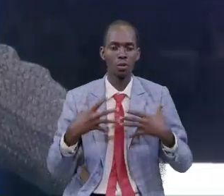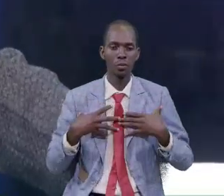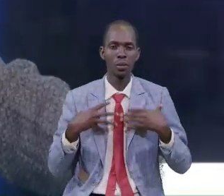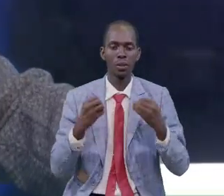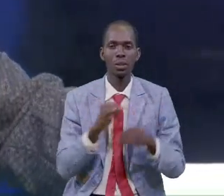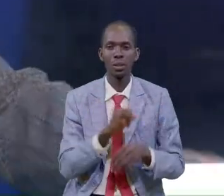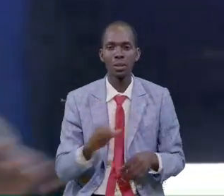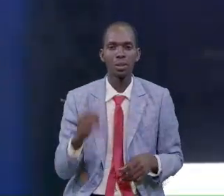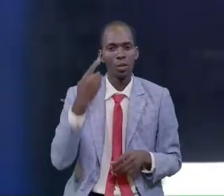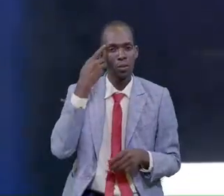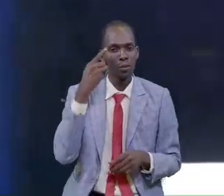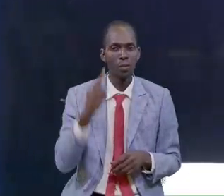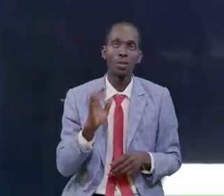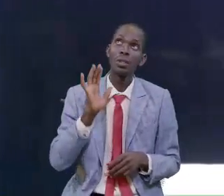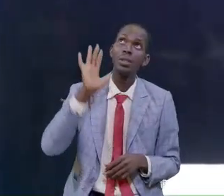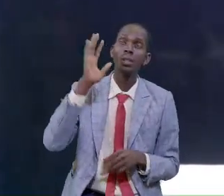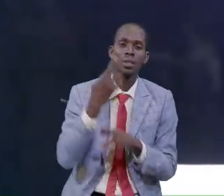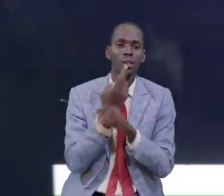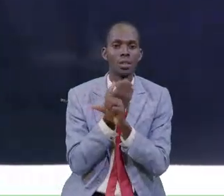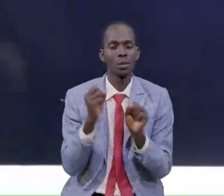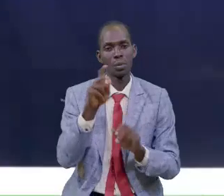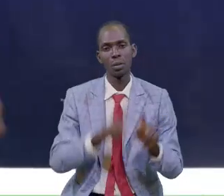redeemed people.